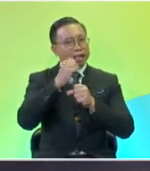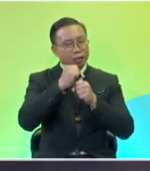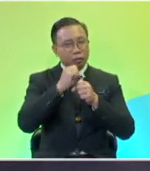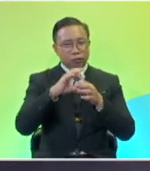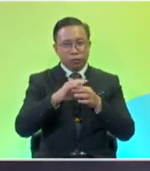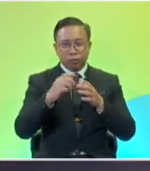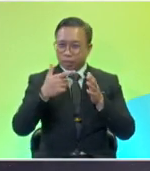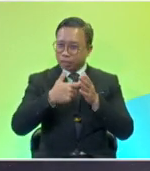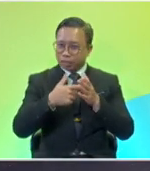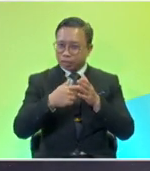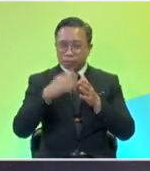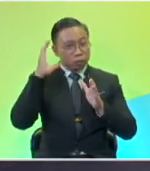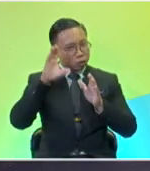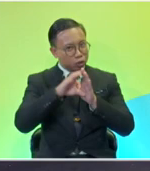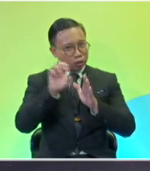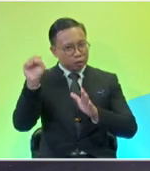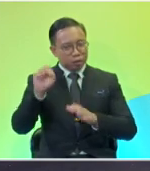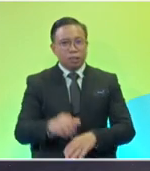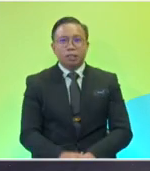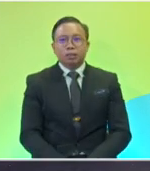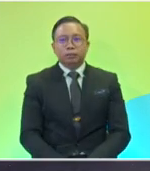another picture.